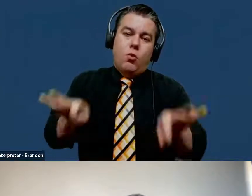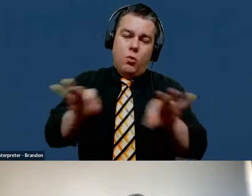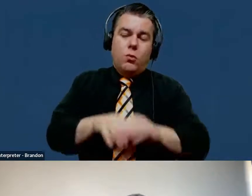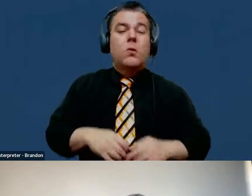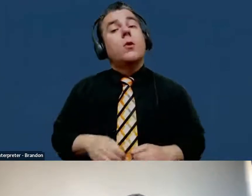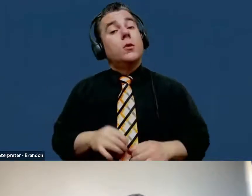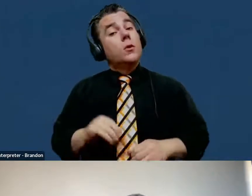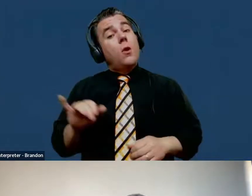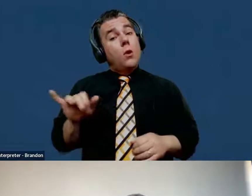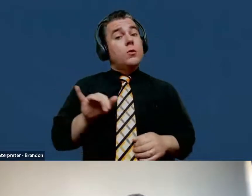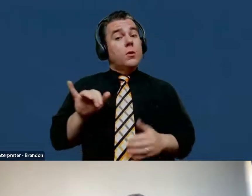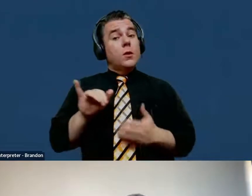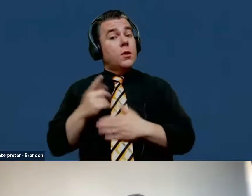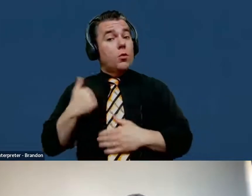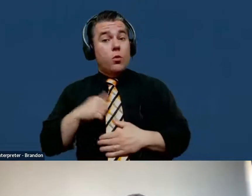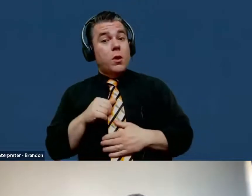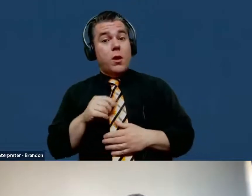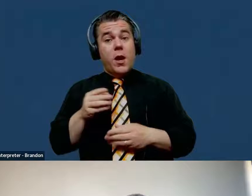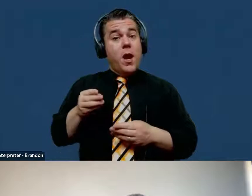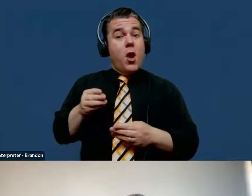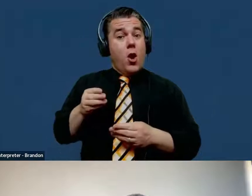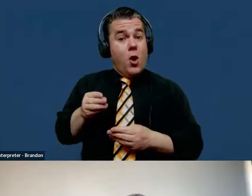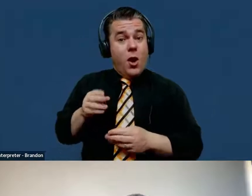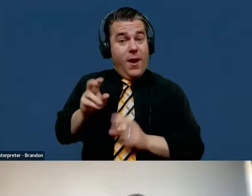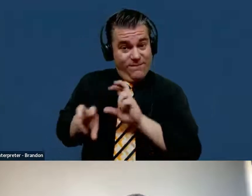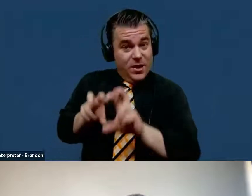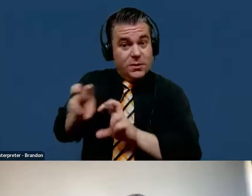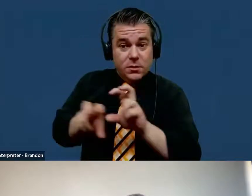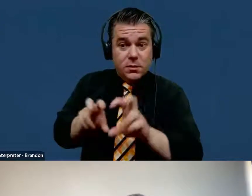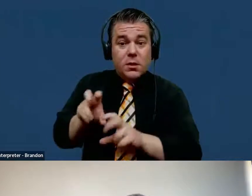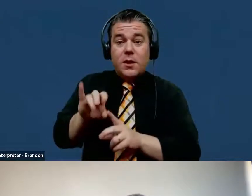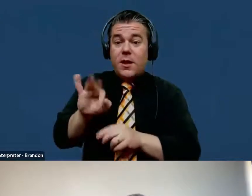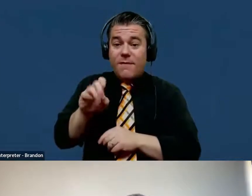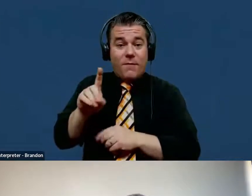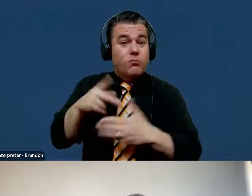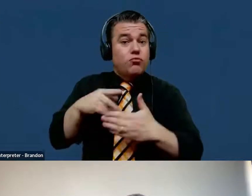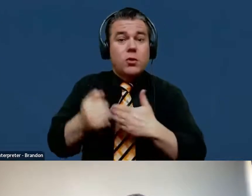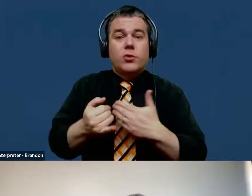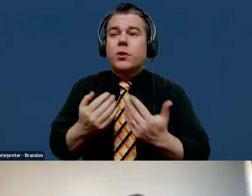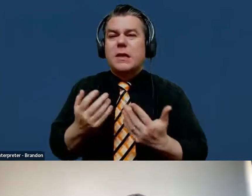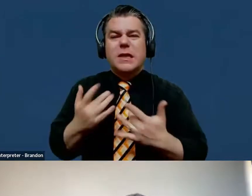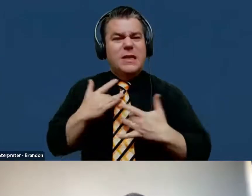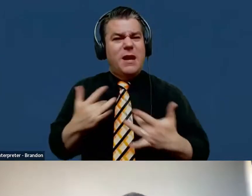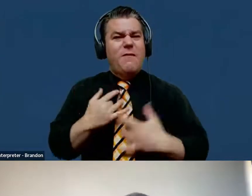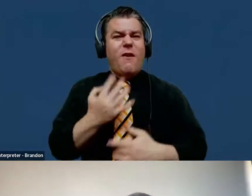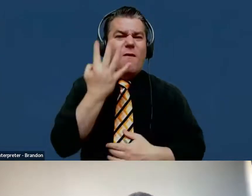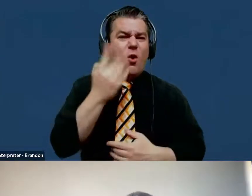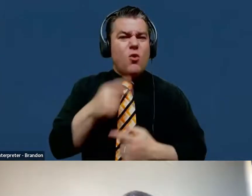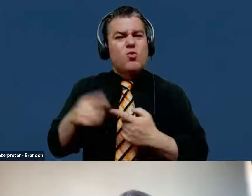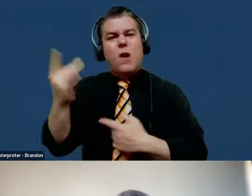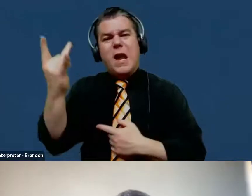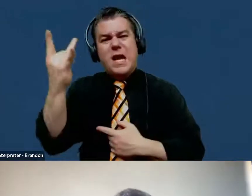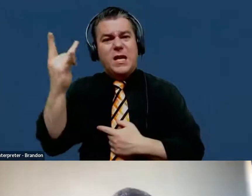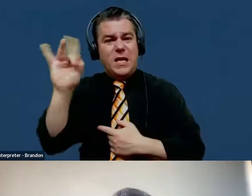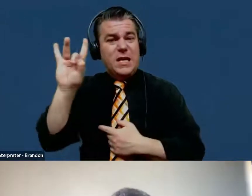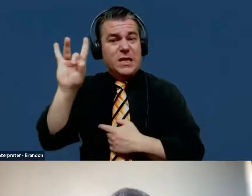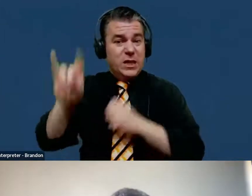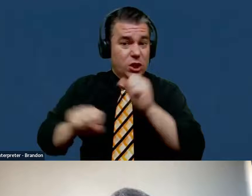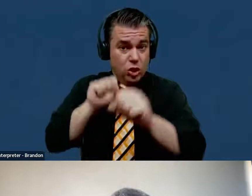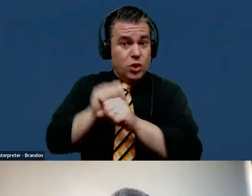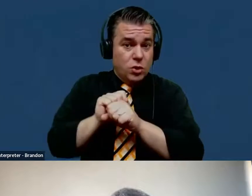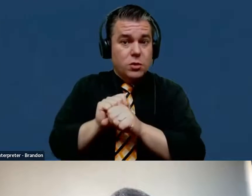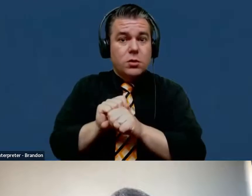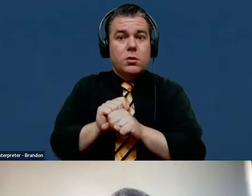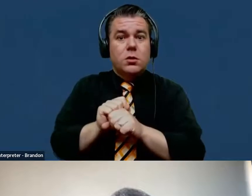where we are investing in. I mean, IFAD projects have a lifespan between 4 to 8 years, and this is more of a mid